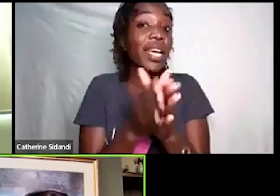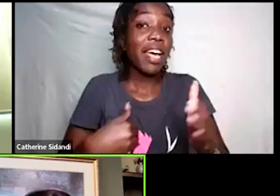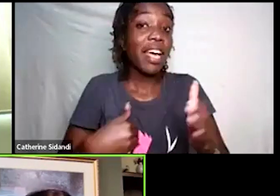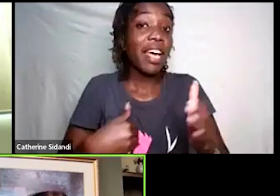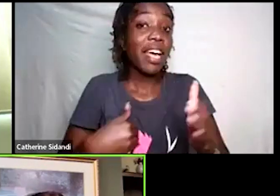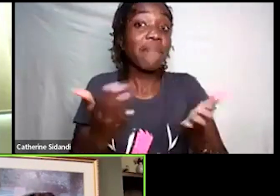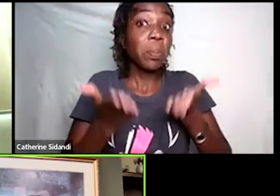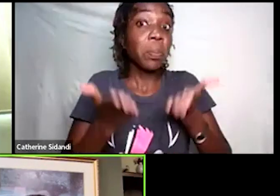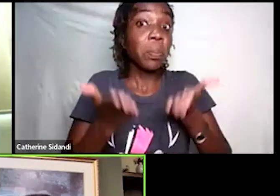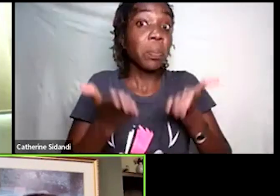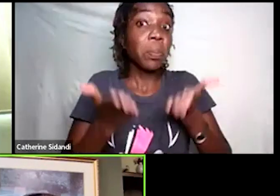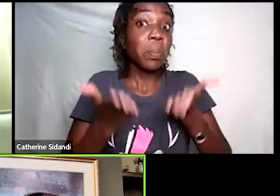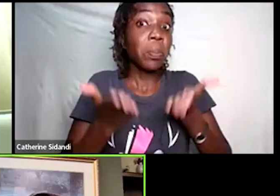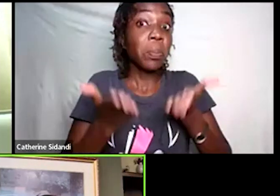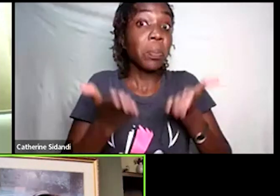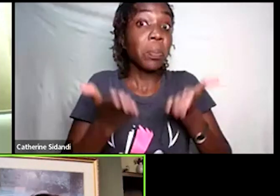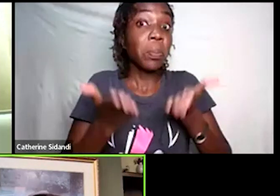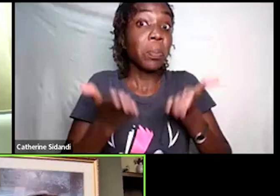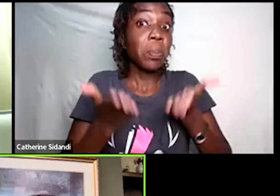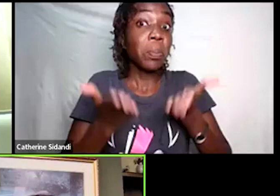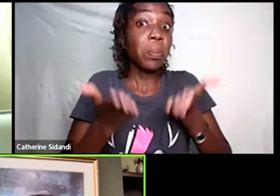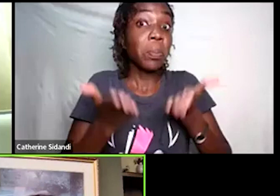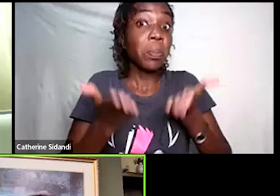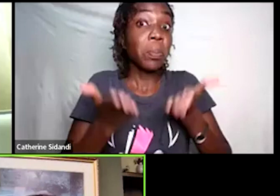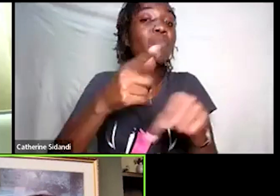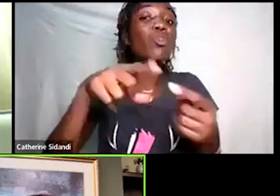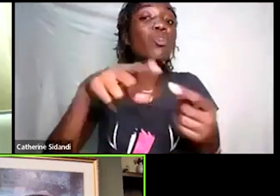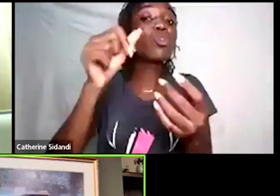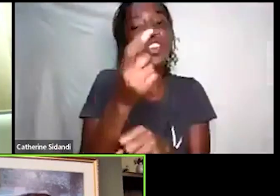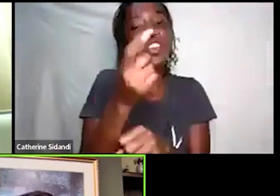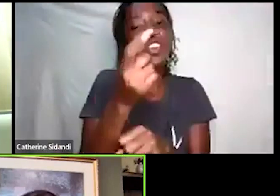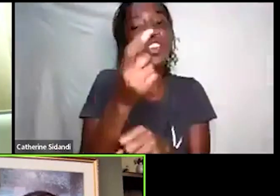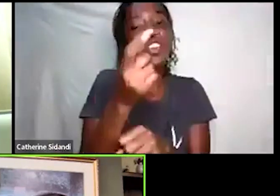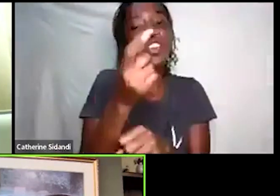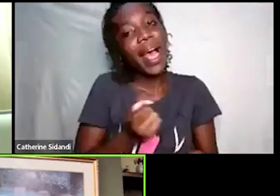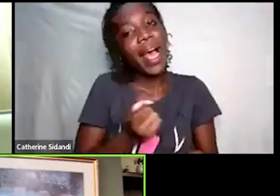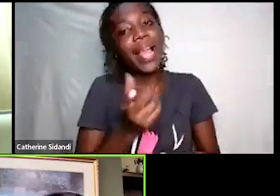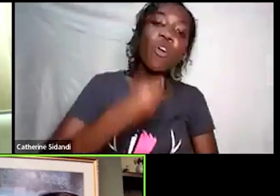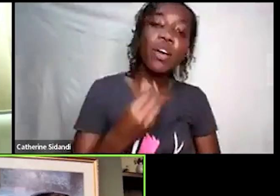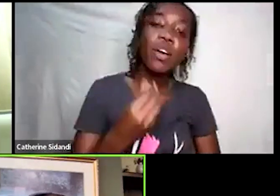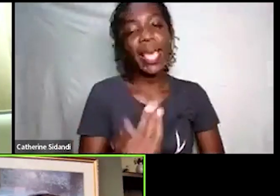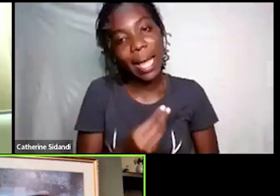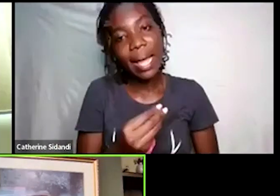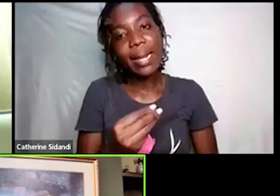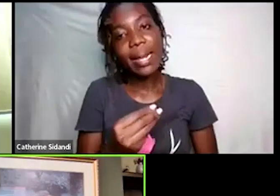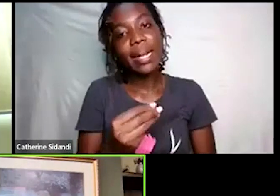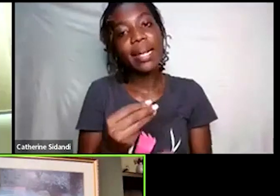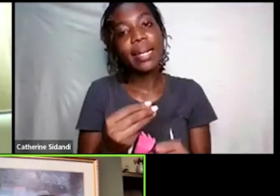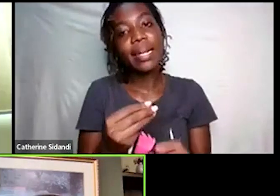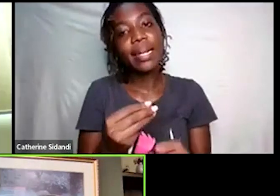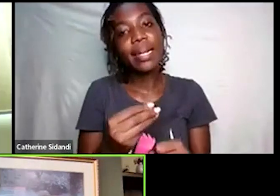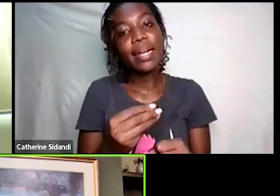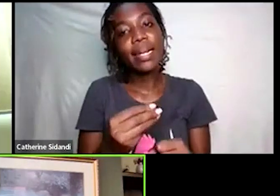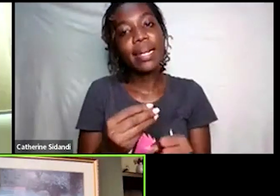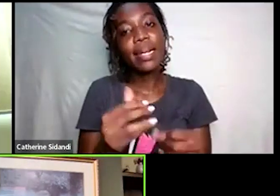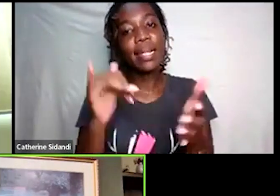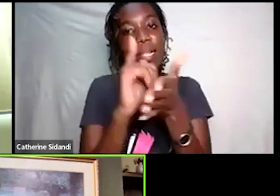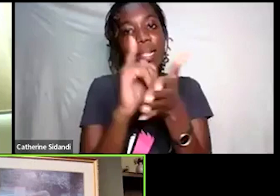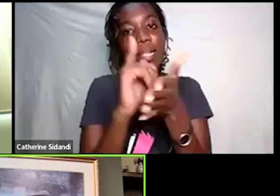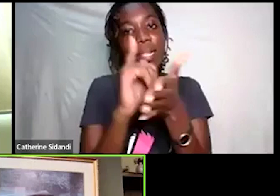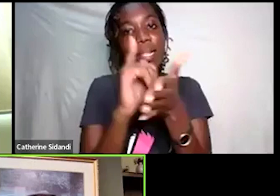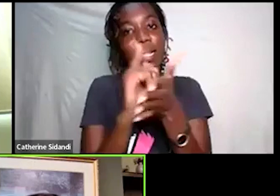Here's a girl or a boy or a young man that has ticked all your check boxes of your dream guy or dream